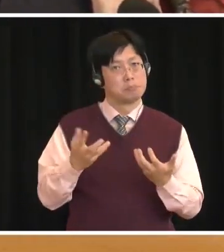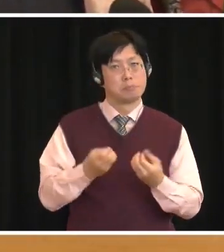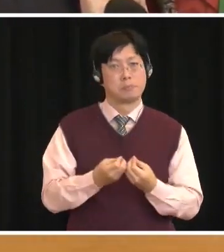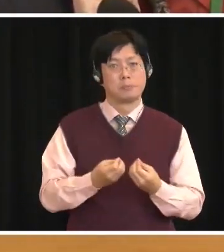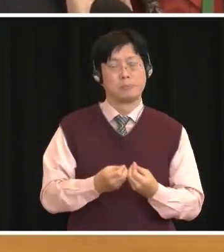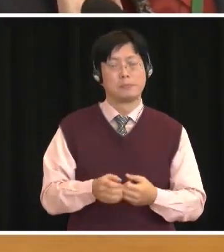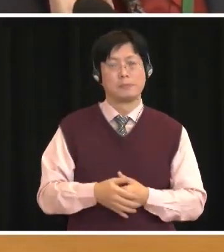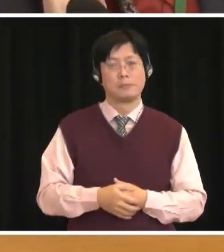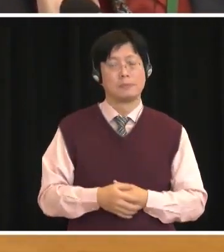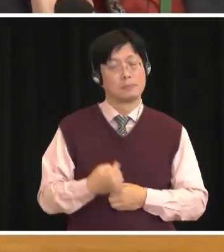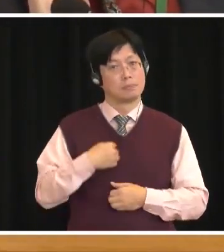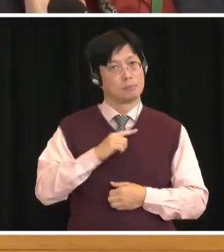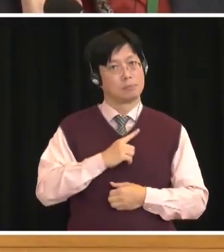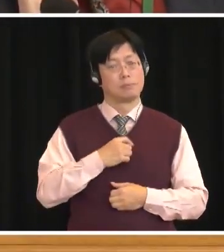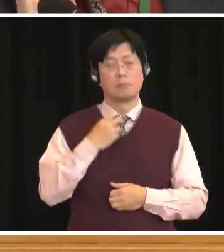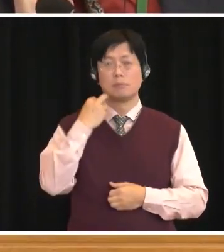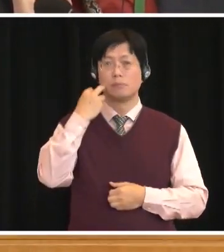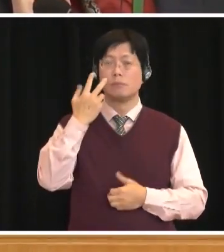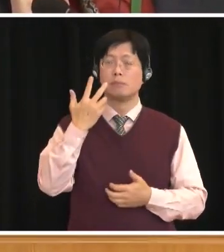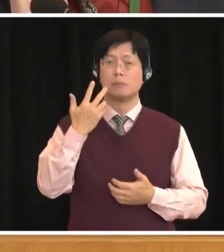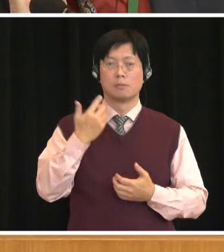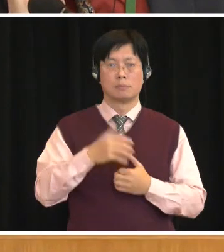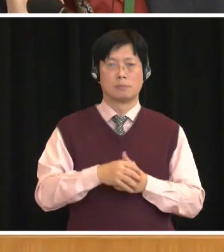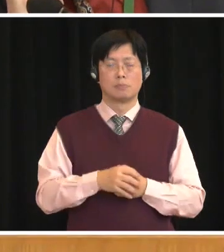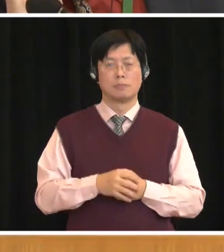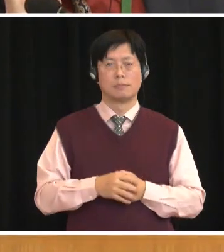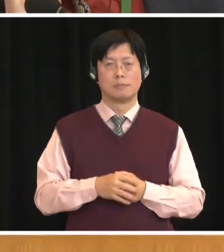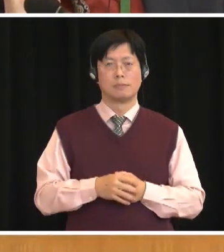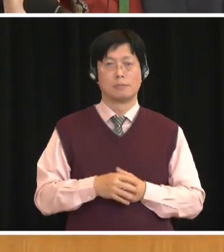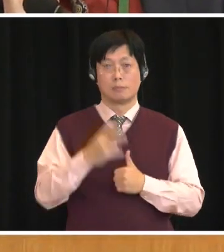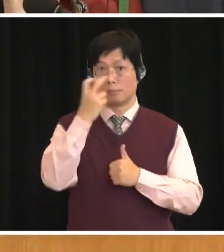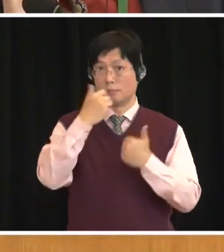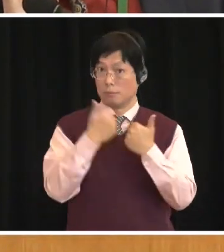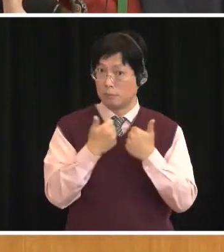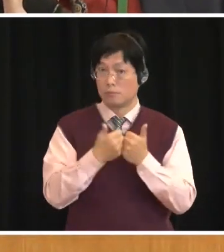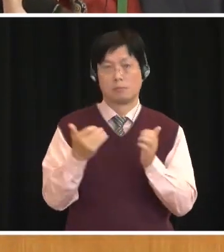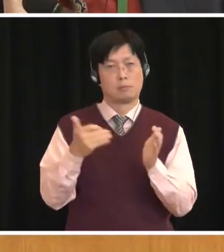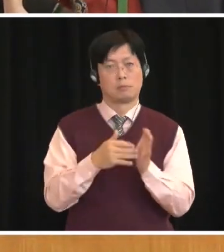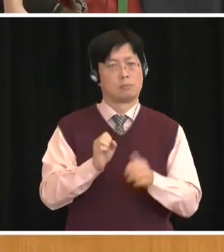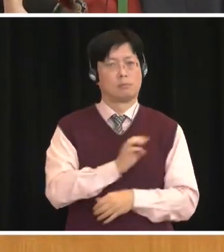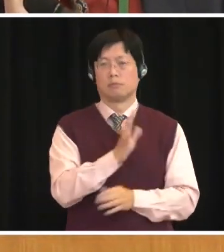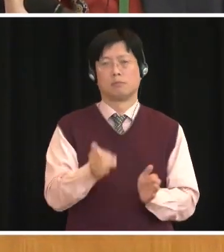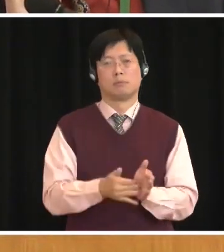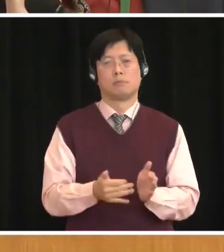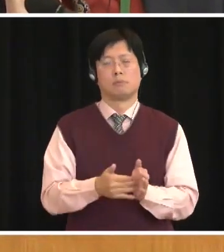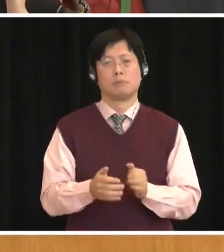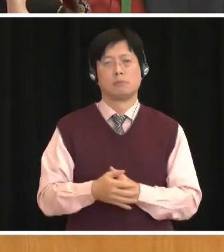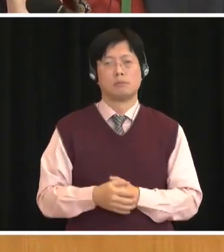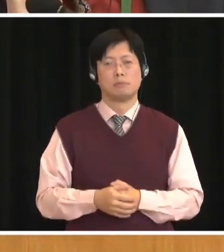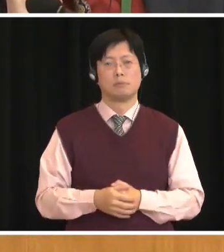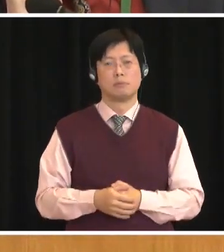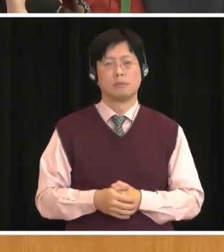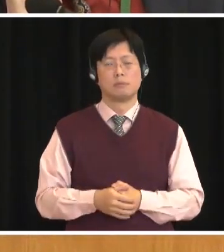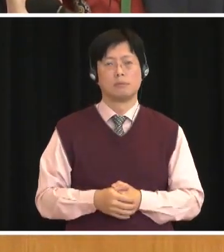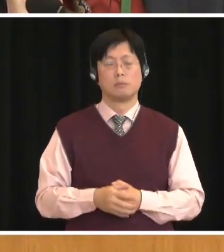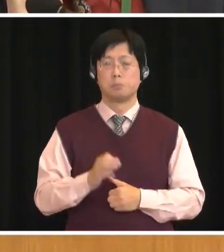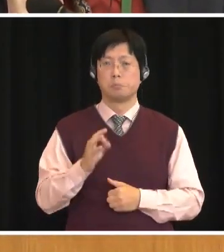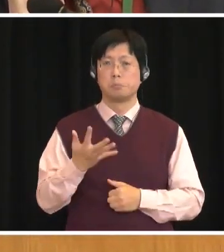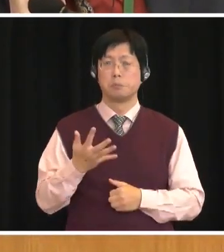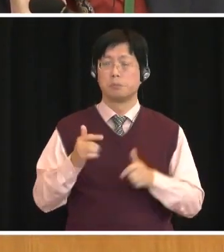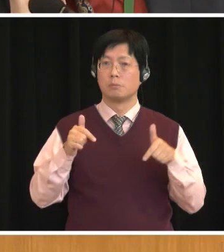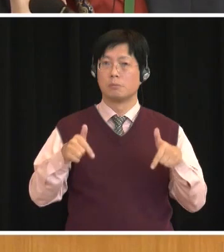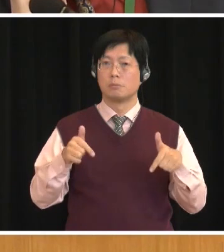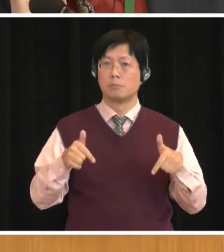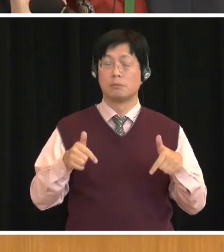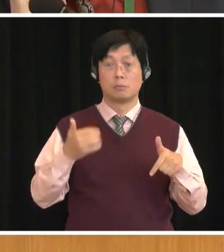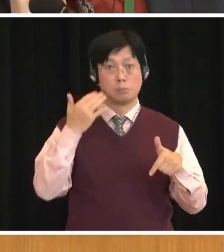our last meeting because the afternoon, to have everybody coming back for half an